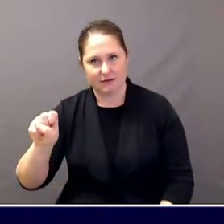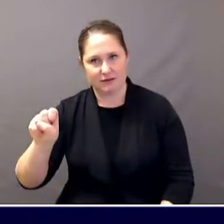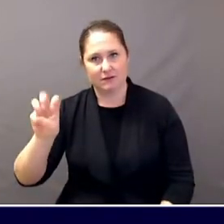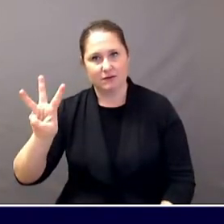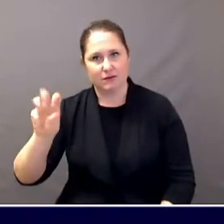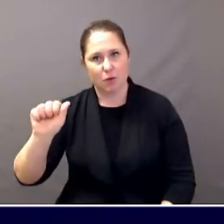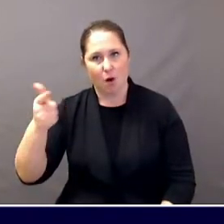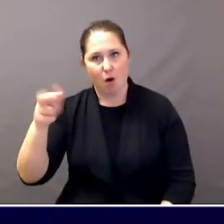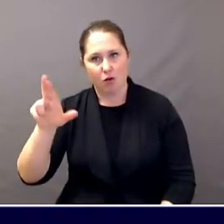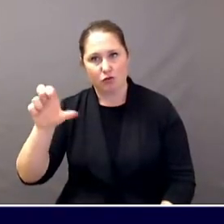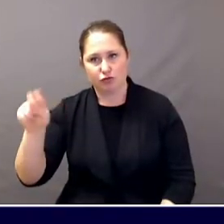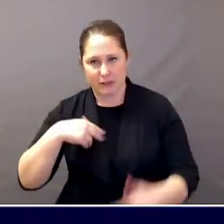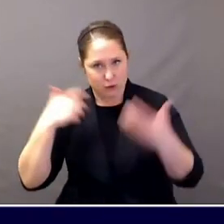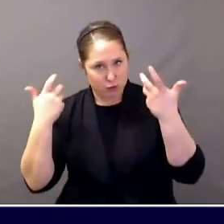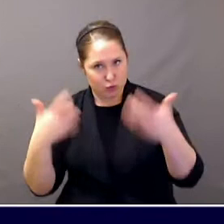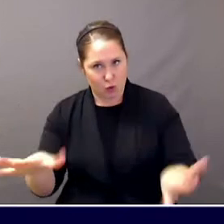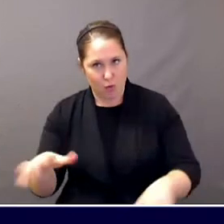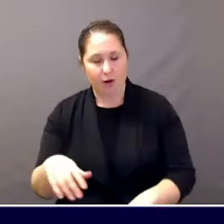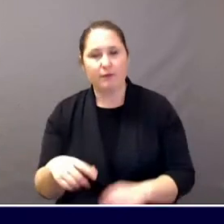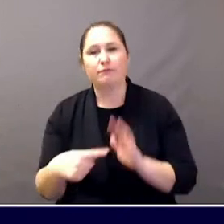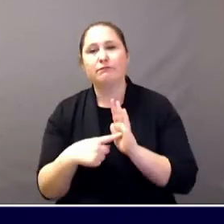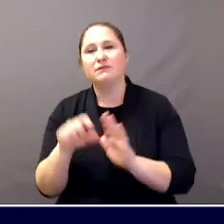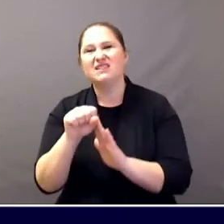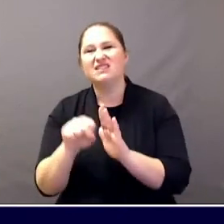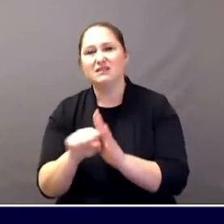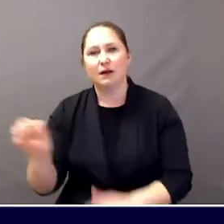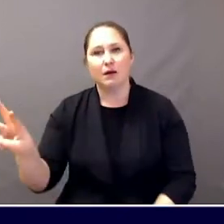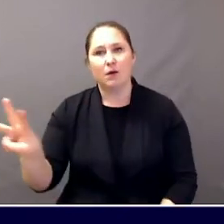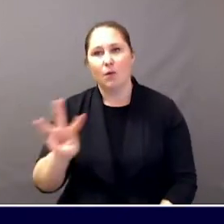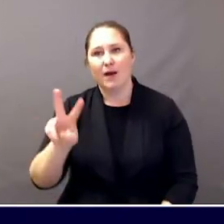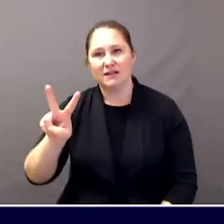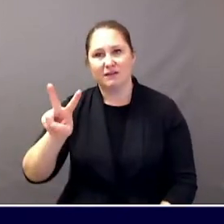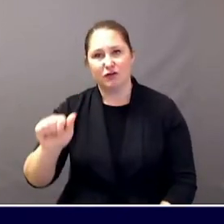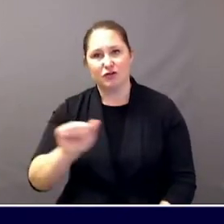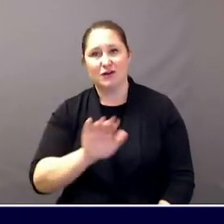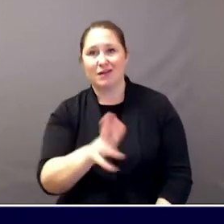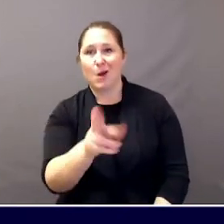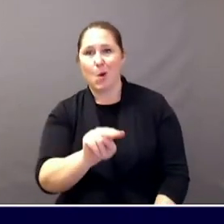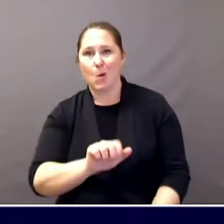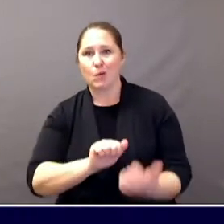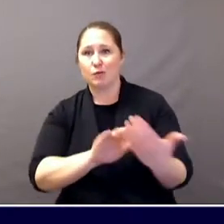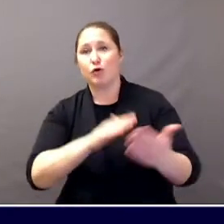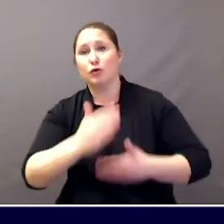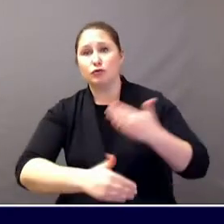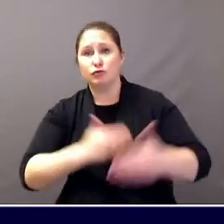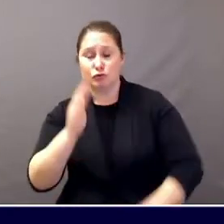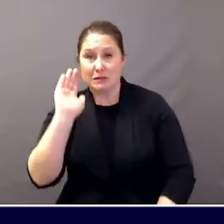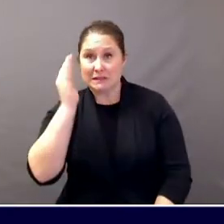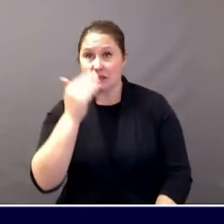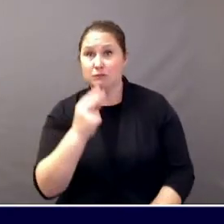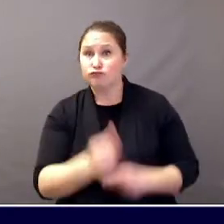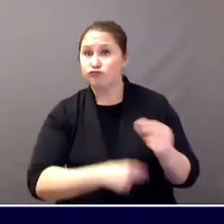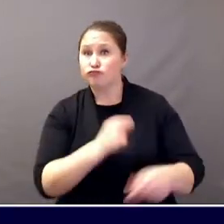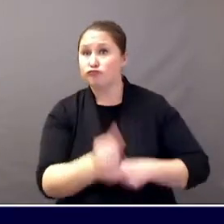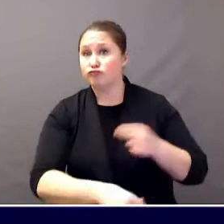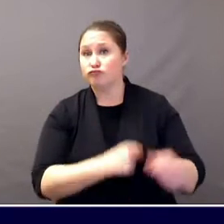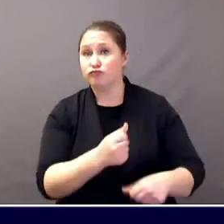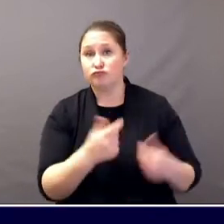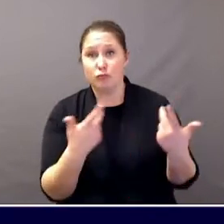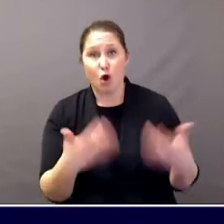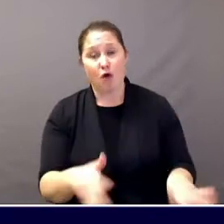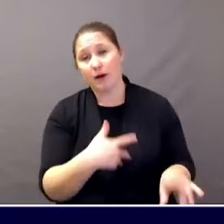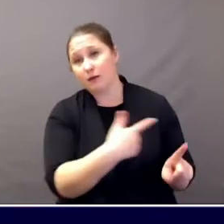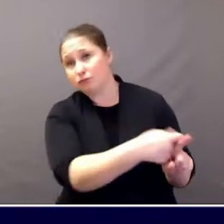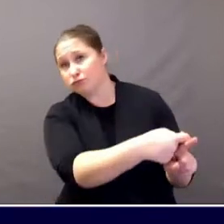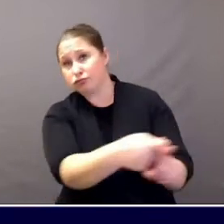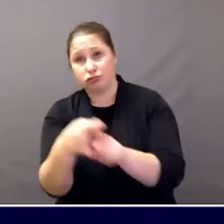had a lot of success in kind of doing its own thing to get those residents and staff vaccinated pretty quickly. Was that ever on the table in